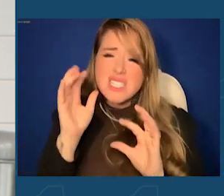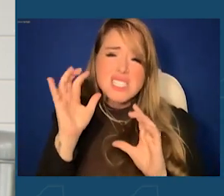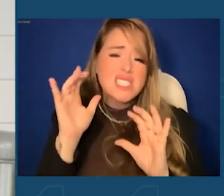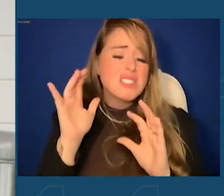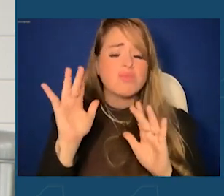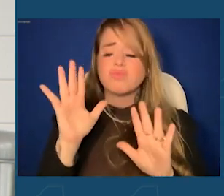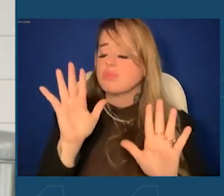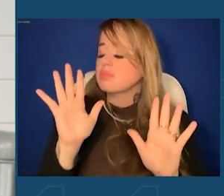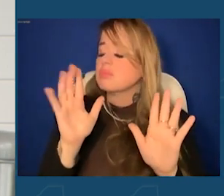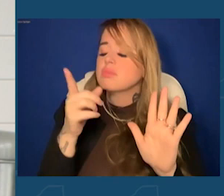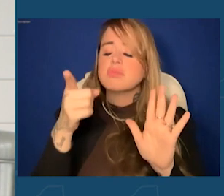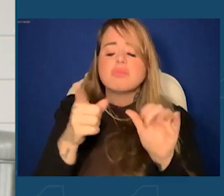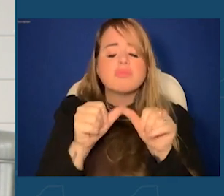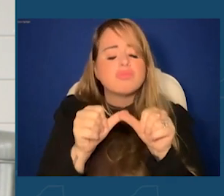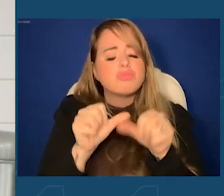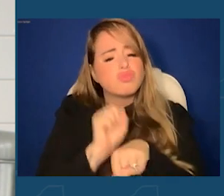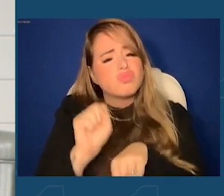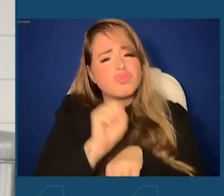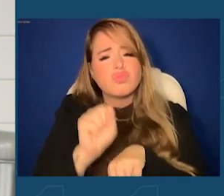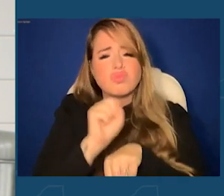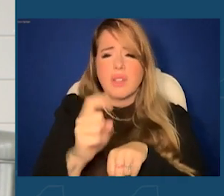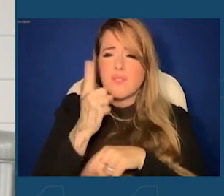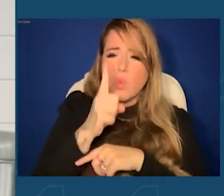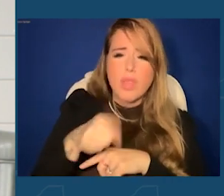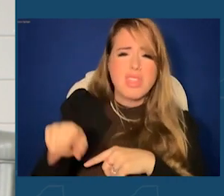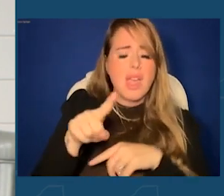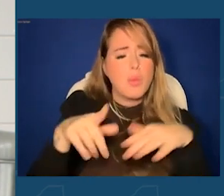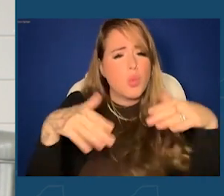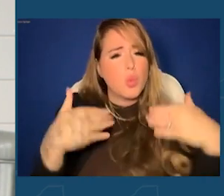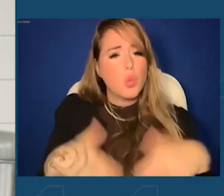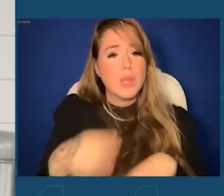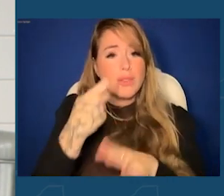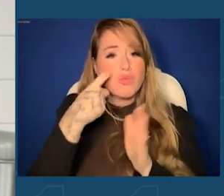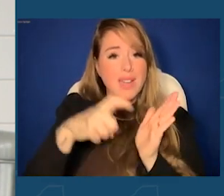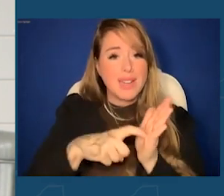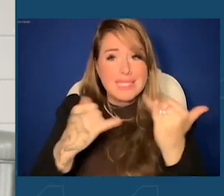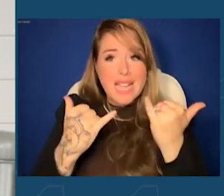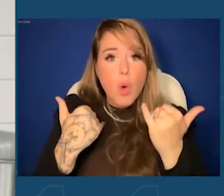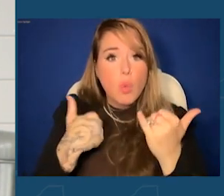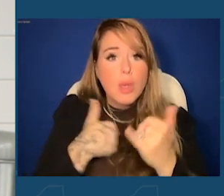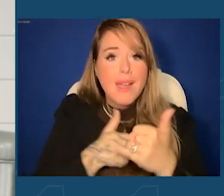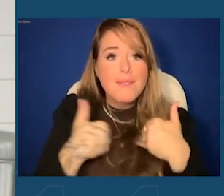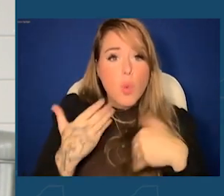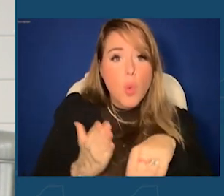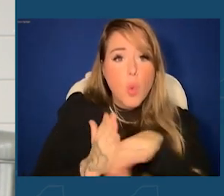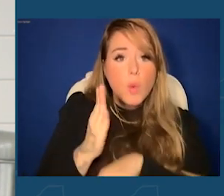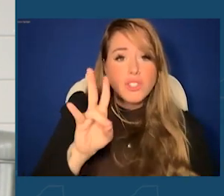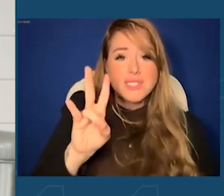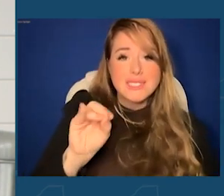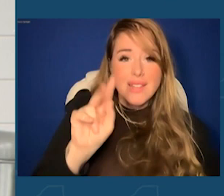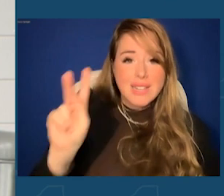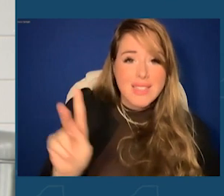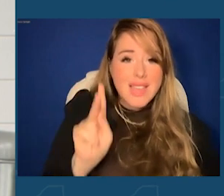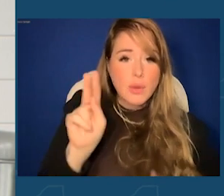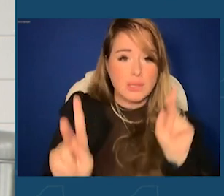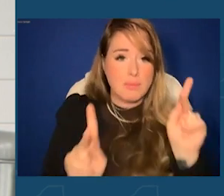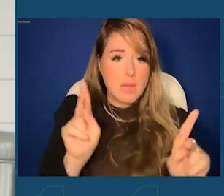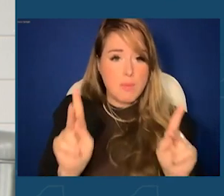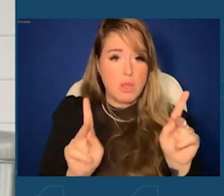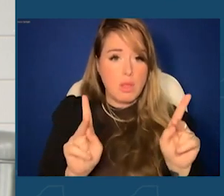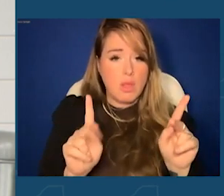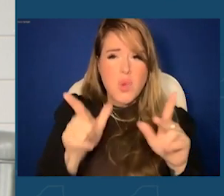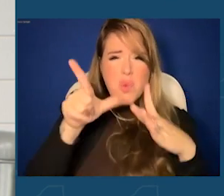stone unturned. And he recognized, now that we have over 70,000 people fleeing difficult,